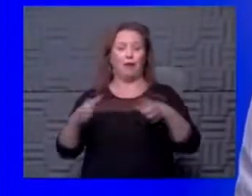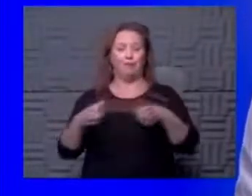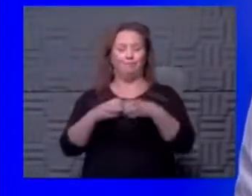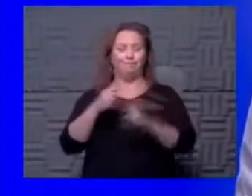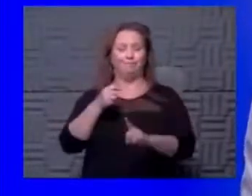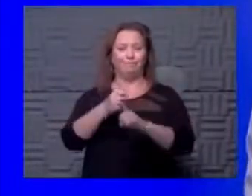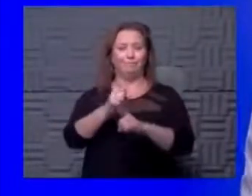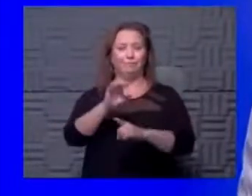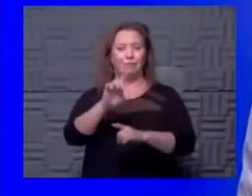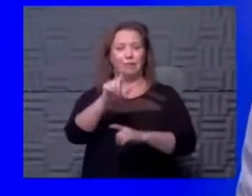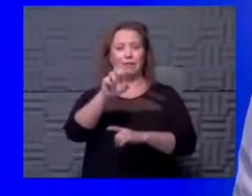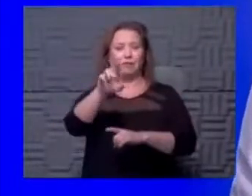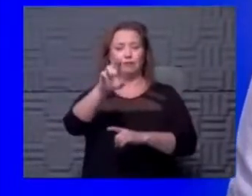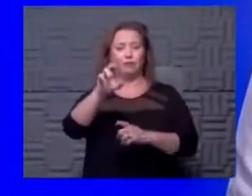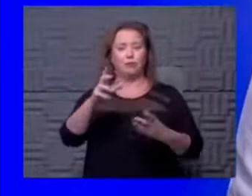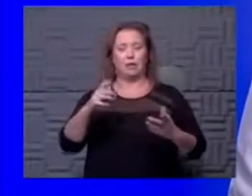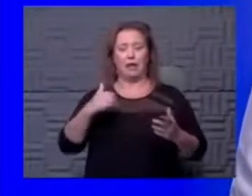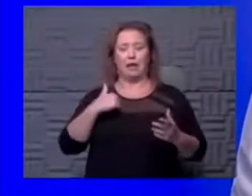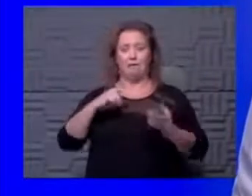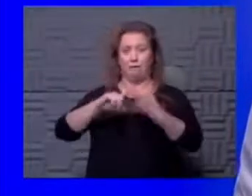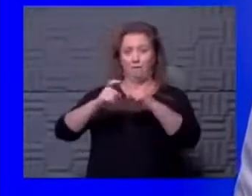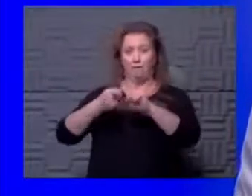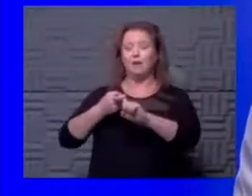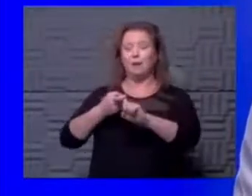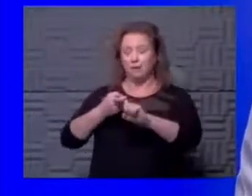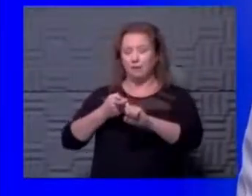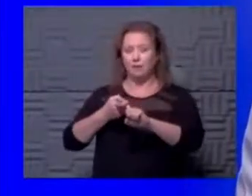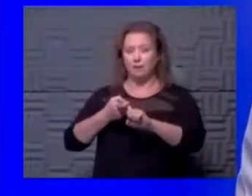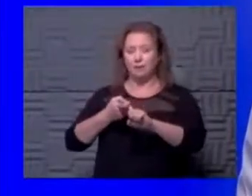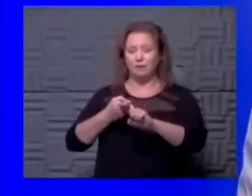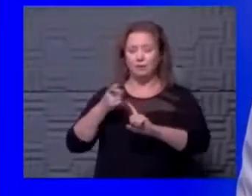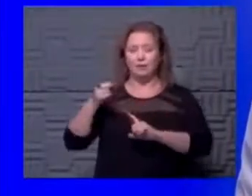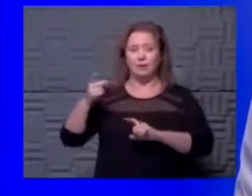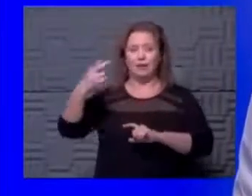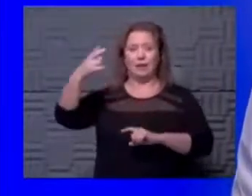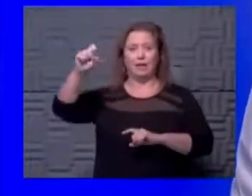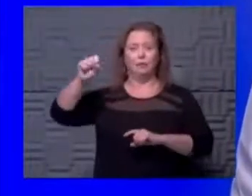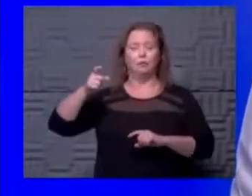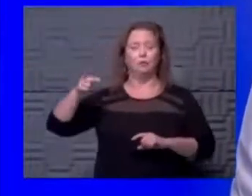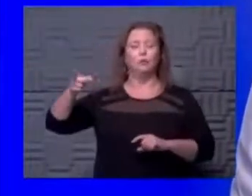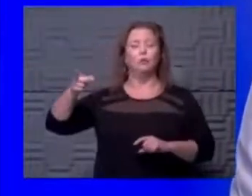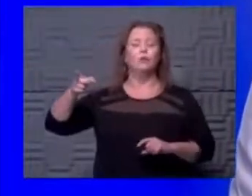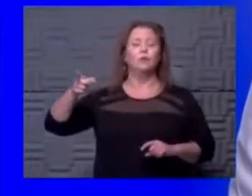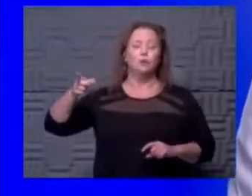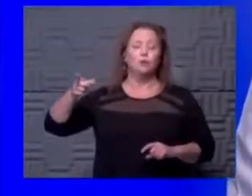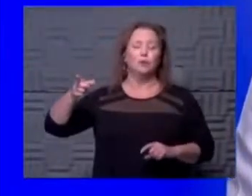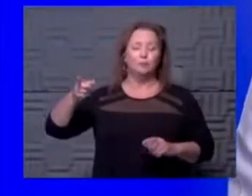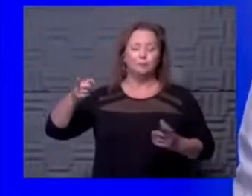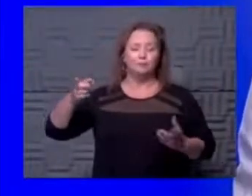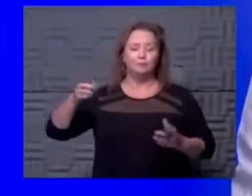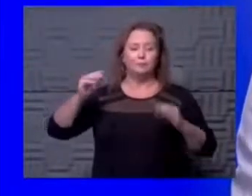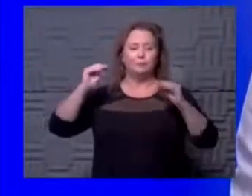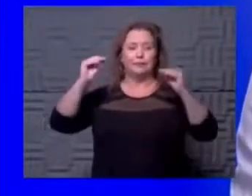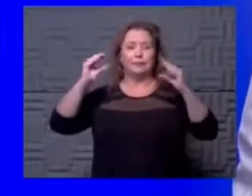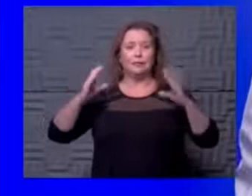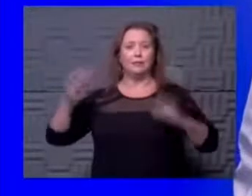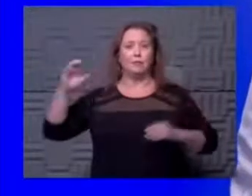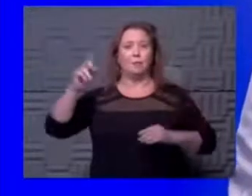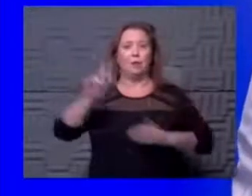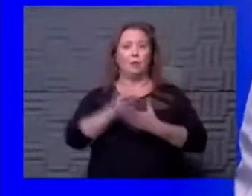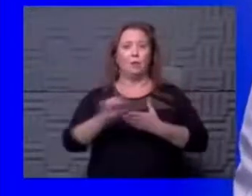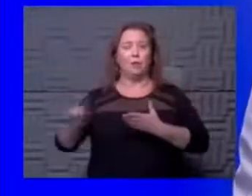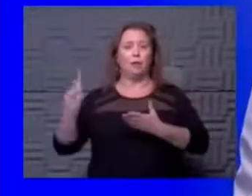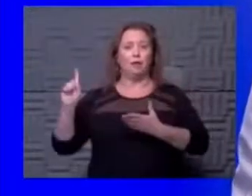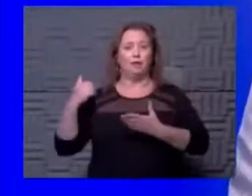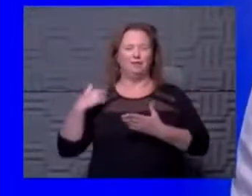clusters. I have a friend of mine who is at a high school who teachers went back a week